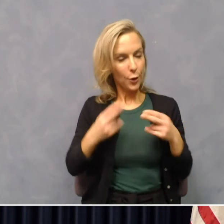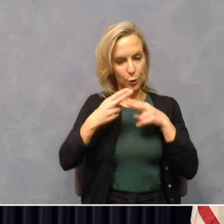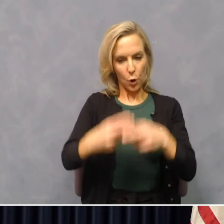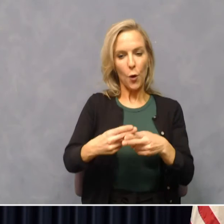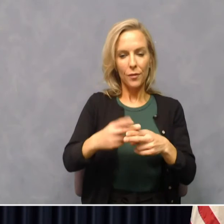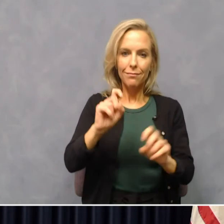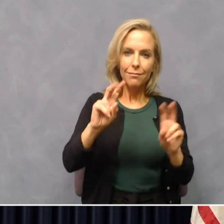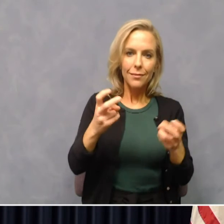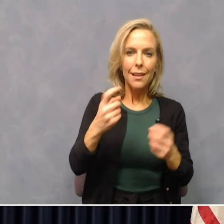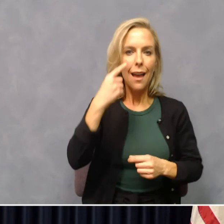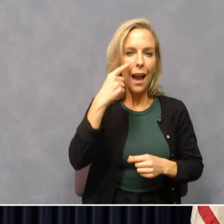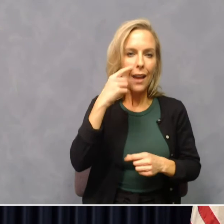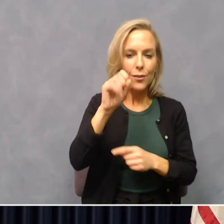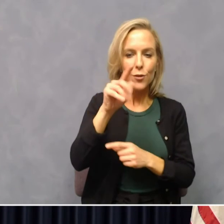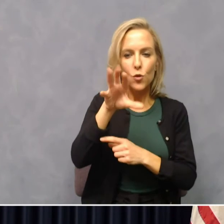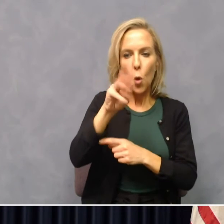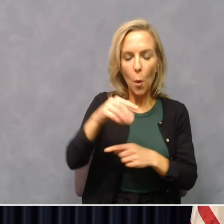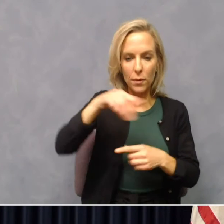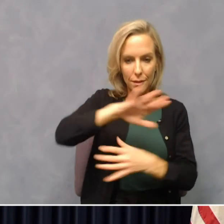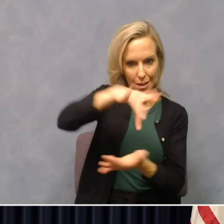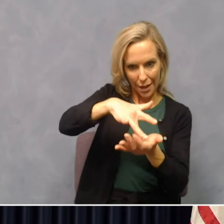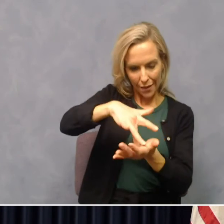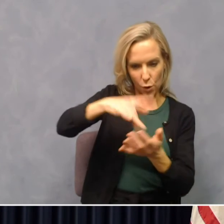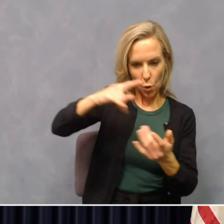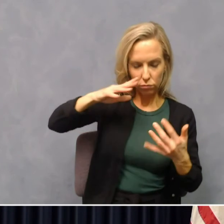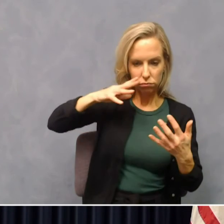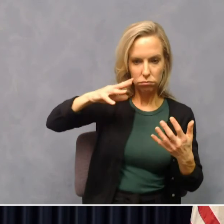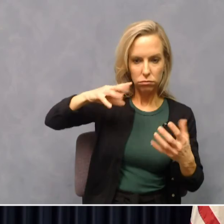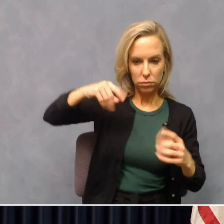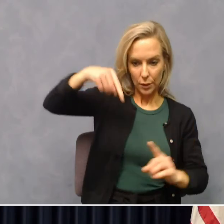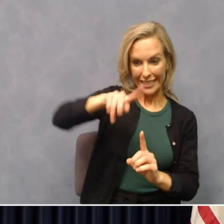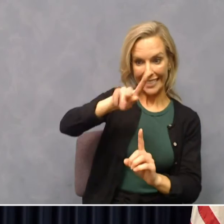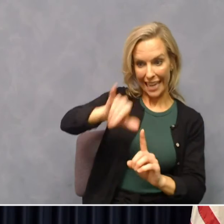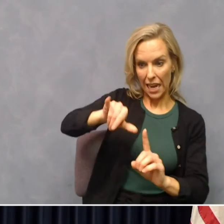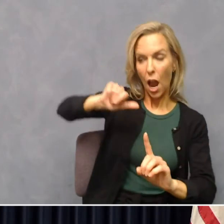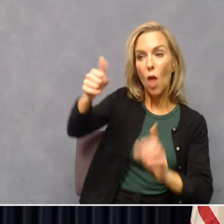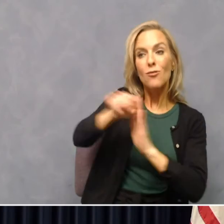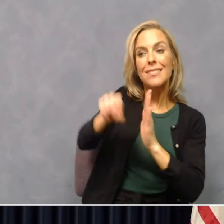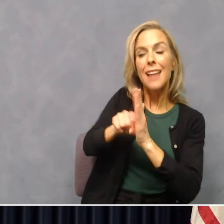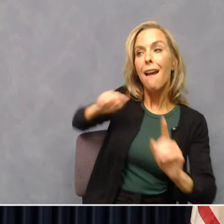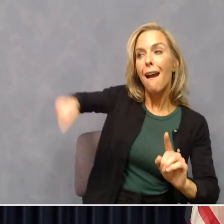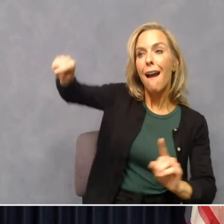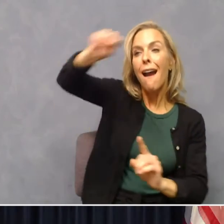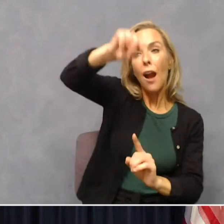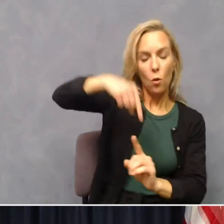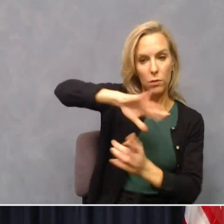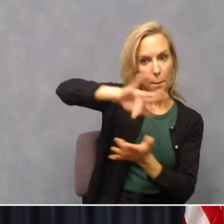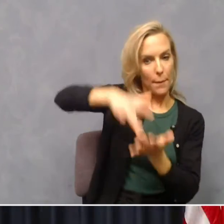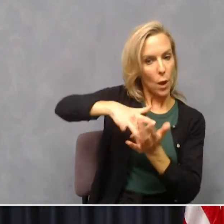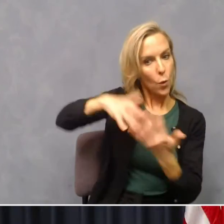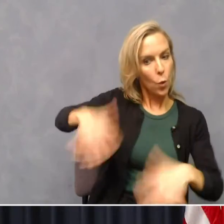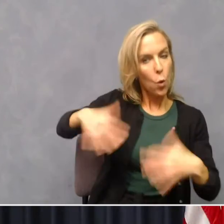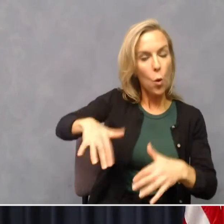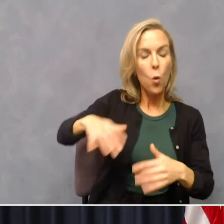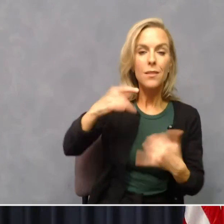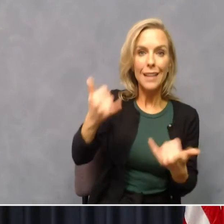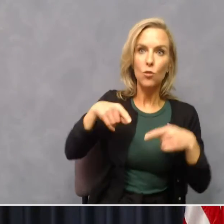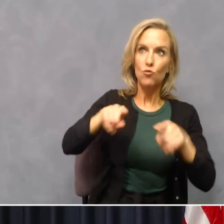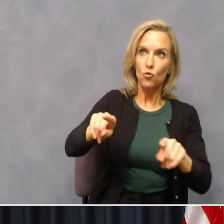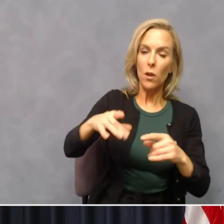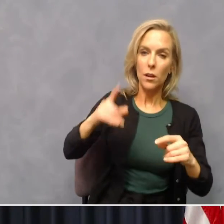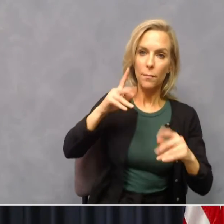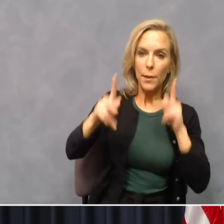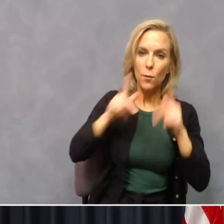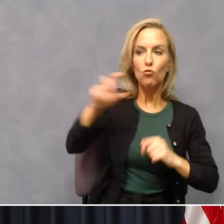what guidance does he have for people who might travel over Christmas or New Year's and are coming back to Kentucky?